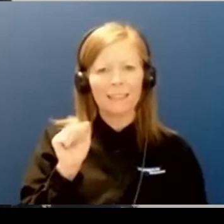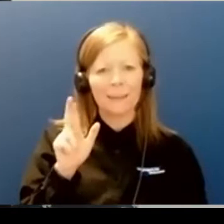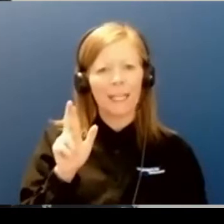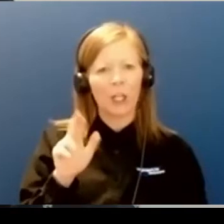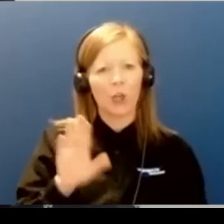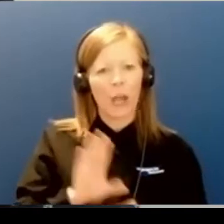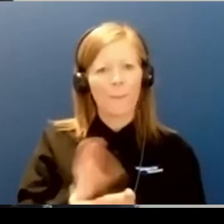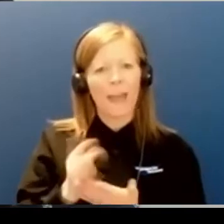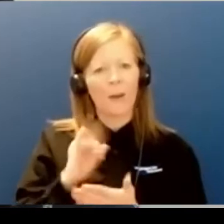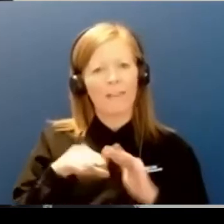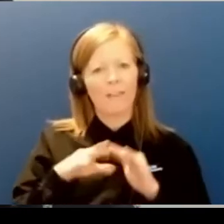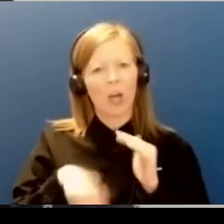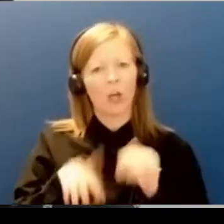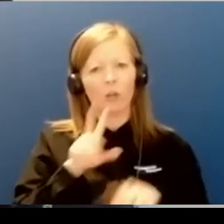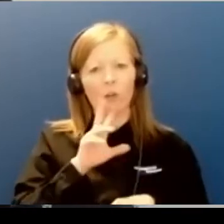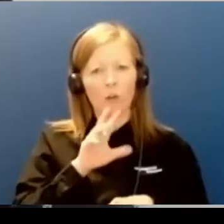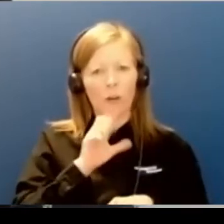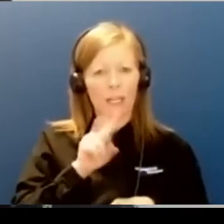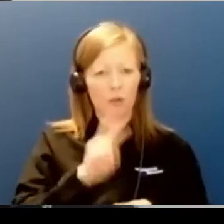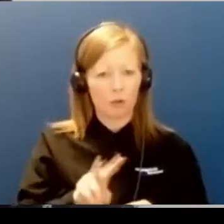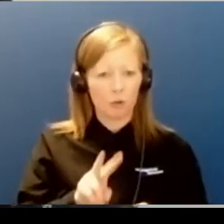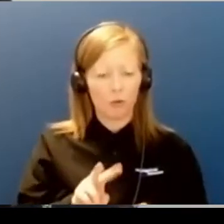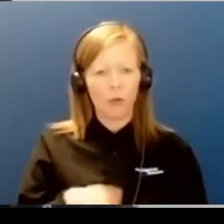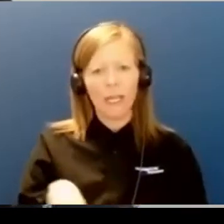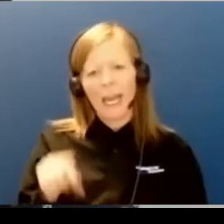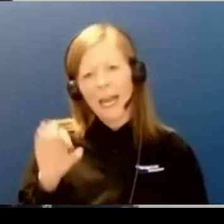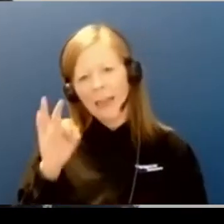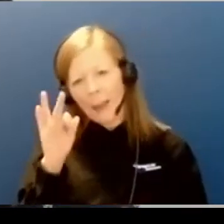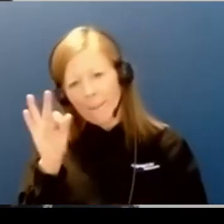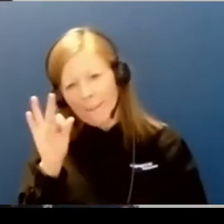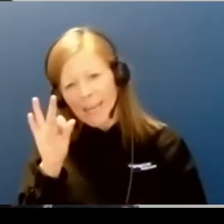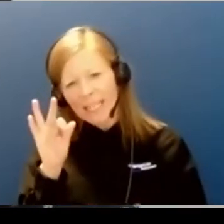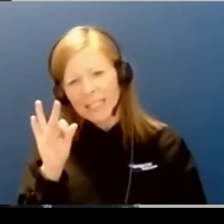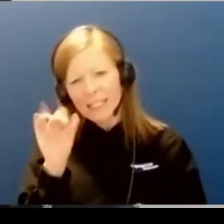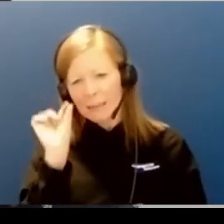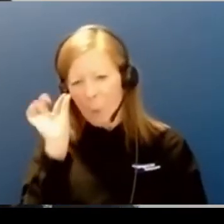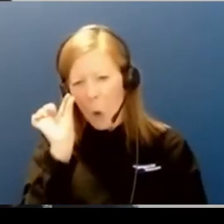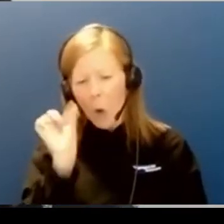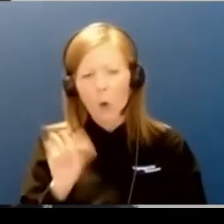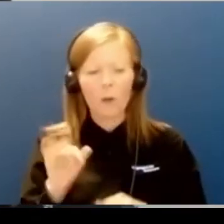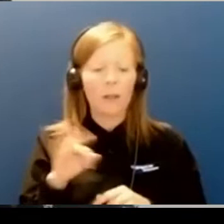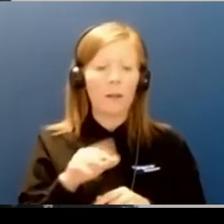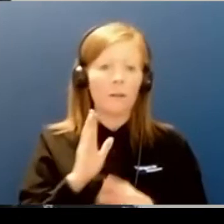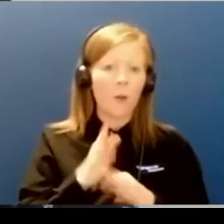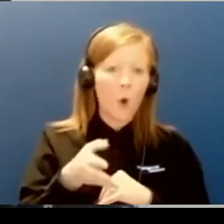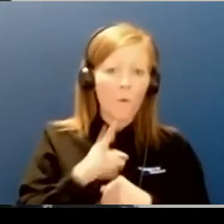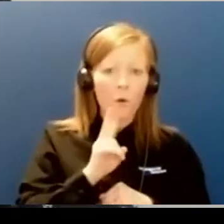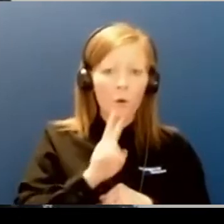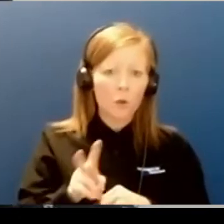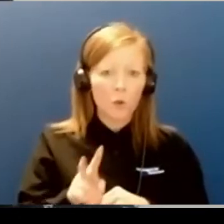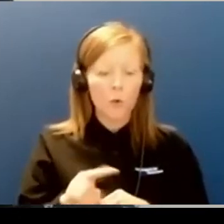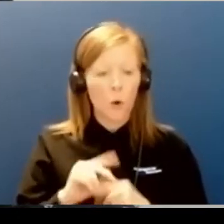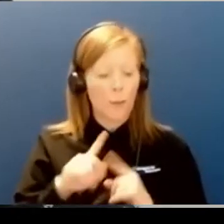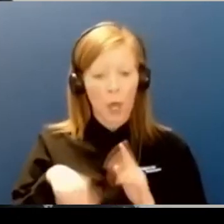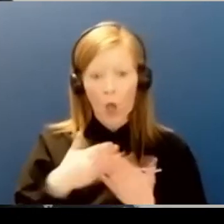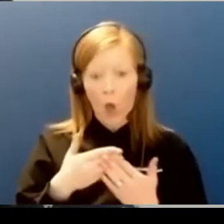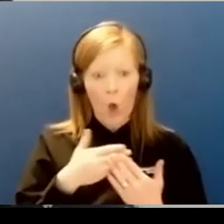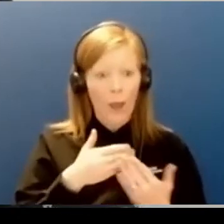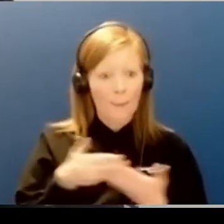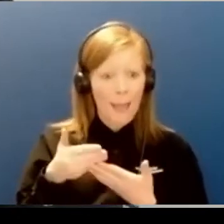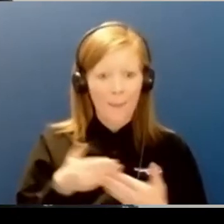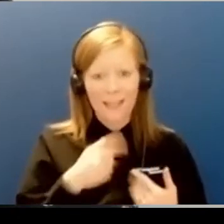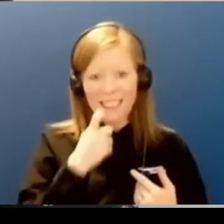of 2, and a pea-sized amount of fluoride toothpaste over the age of 2, or by the time they have all their baby teeth.